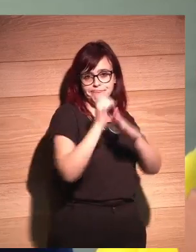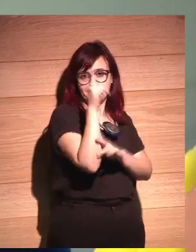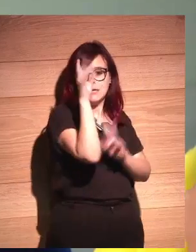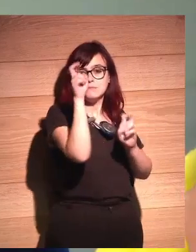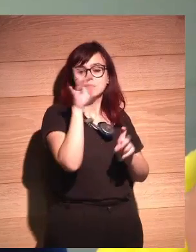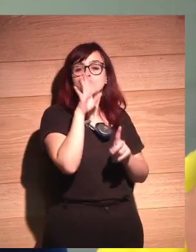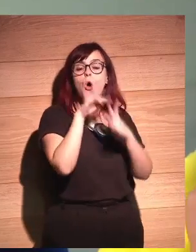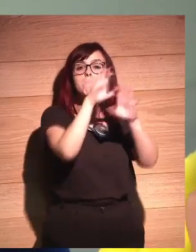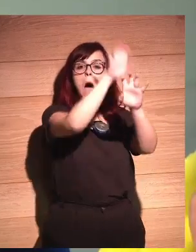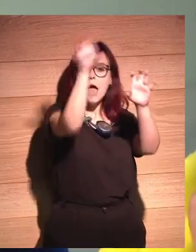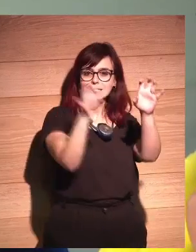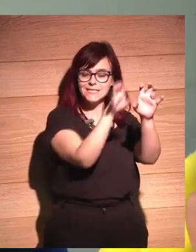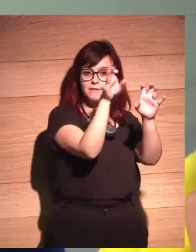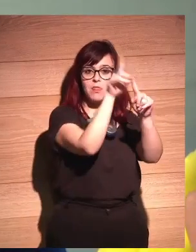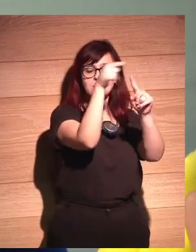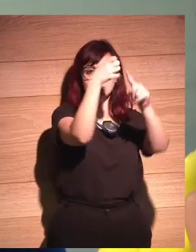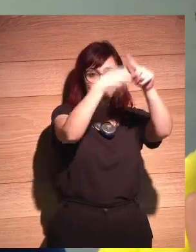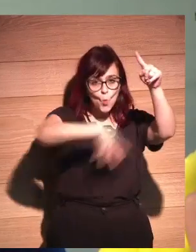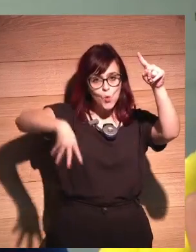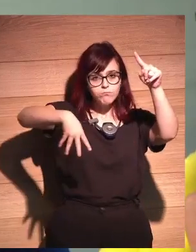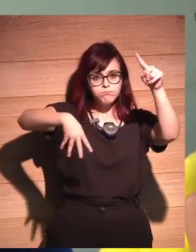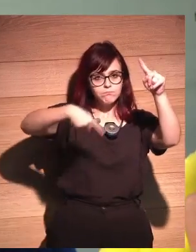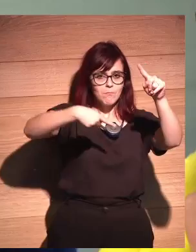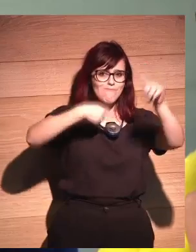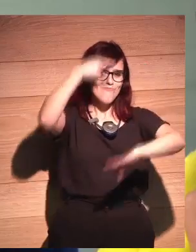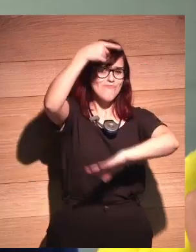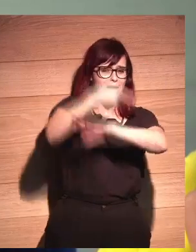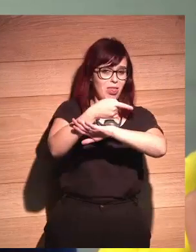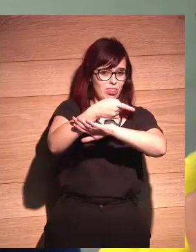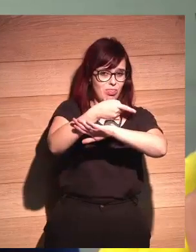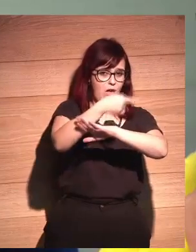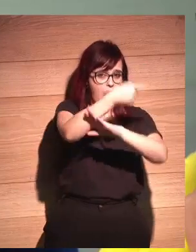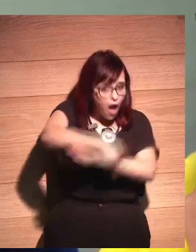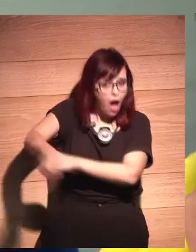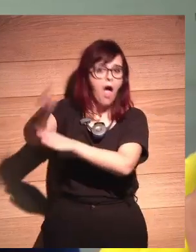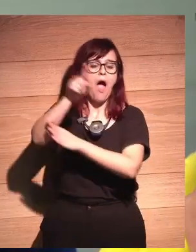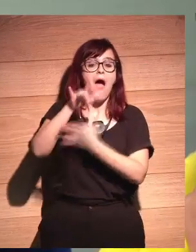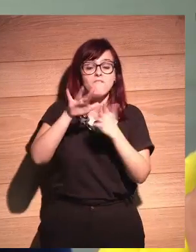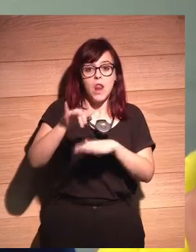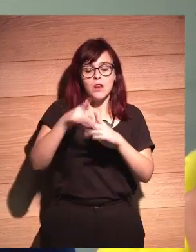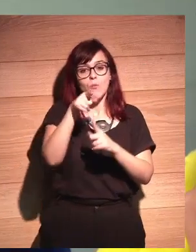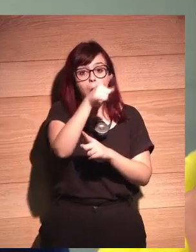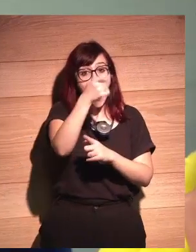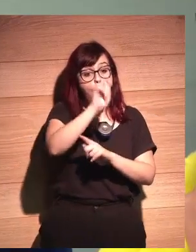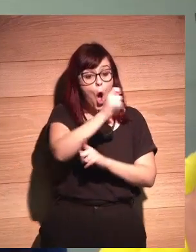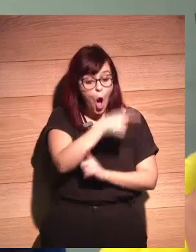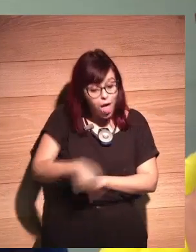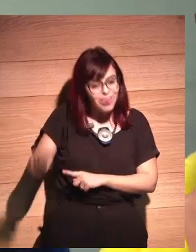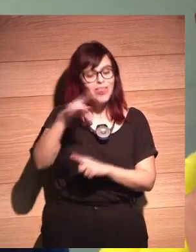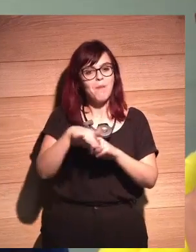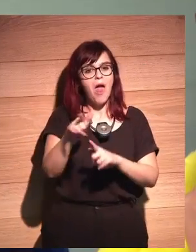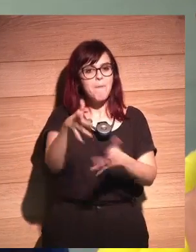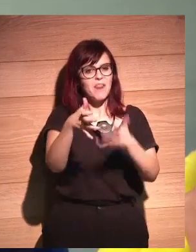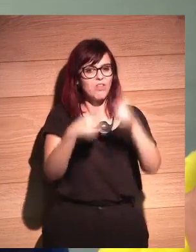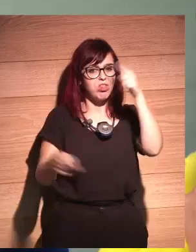have this goals, and we impose these goals to citizens. They are the ones who are going to accomplish